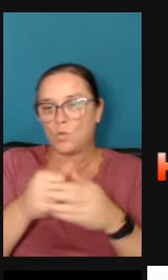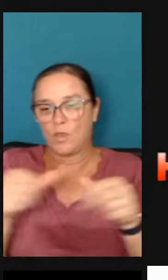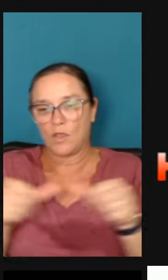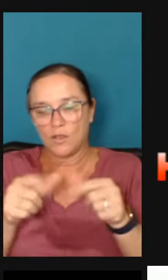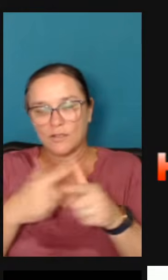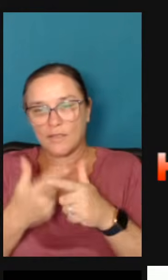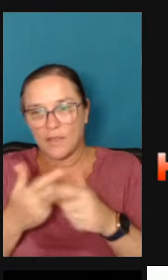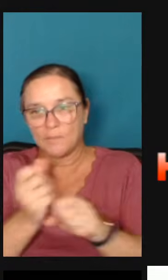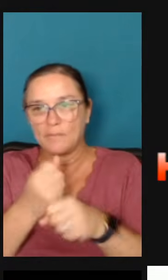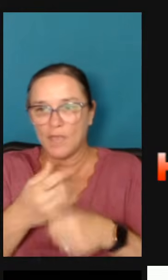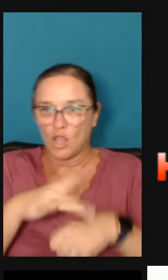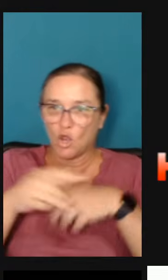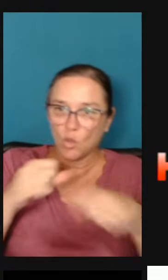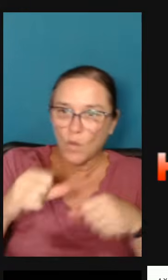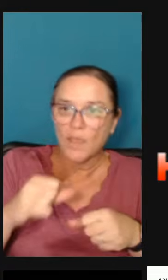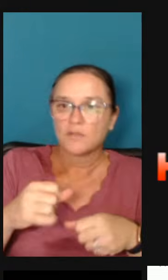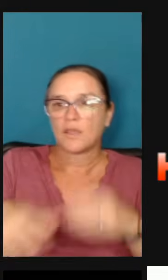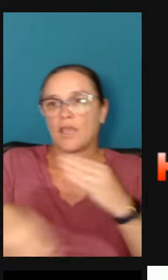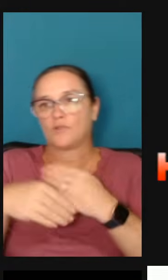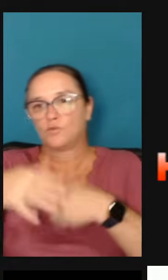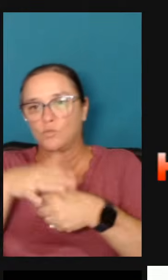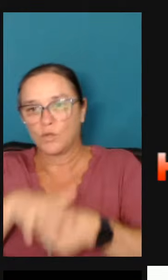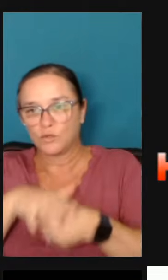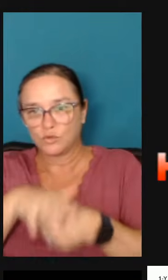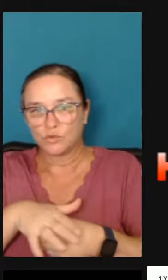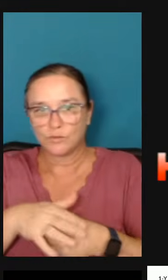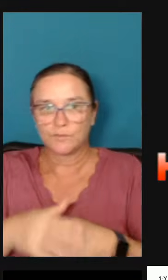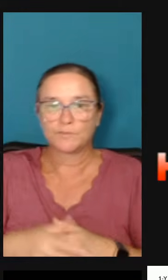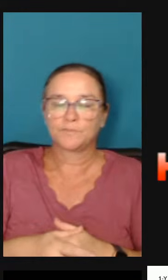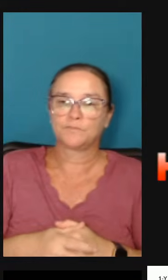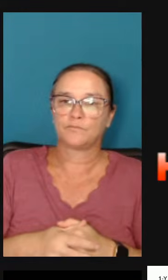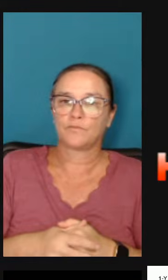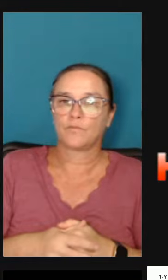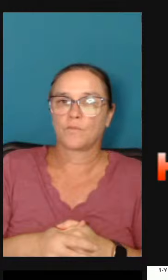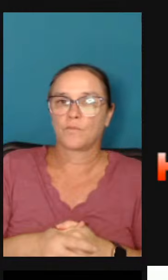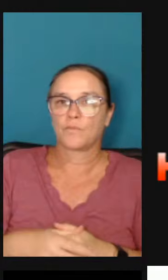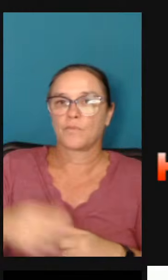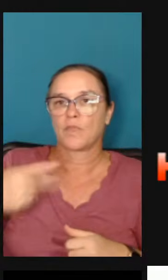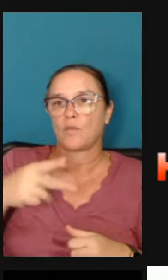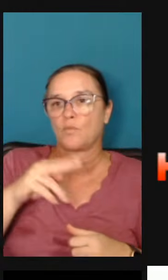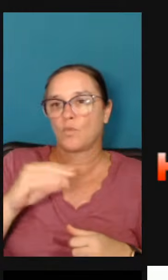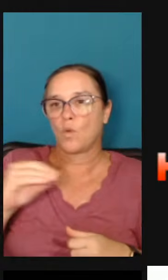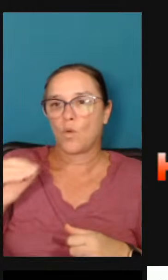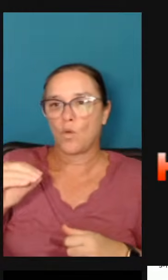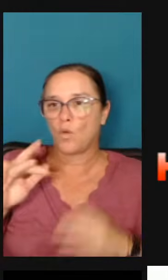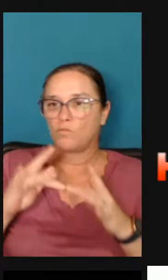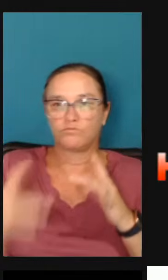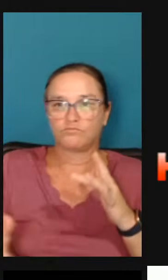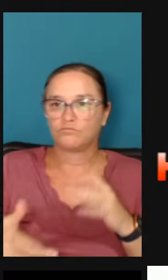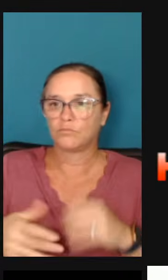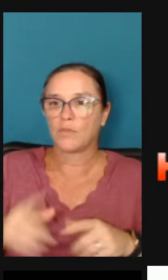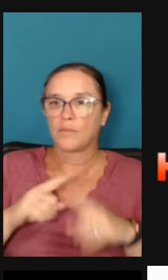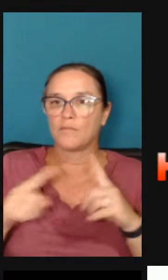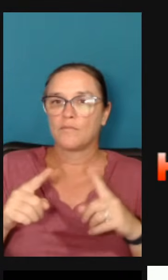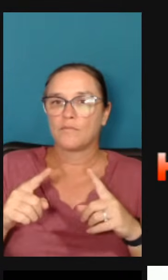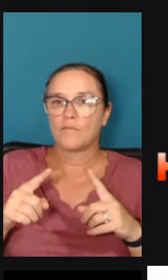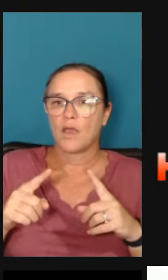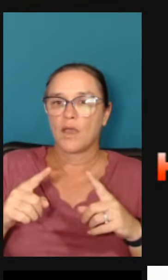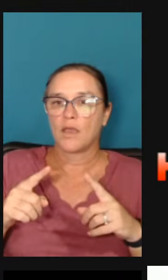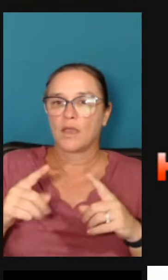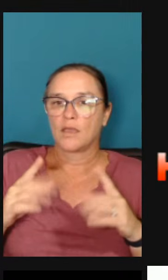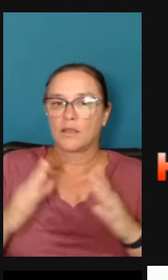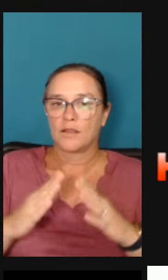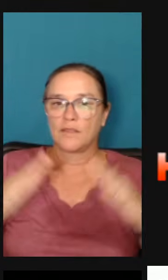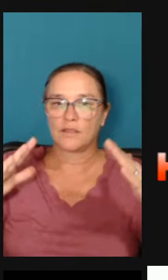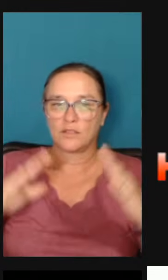and extra room underground there. Puʻuʻōʻō, we know is GPS is out, but the tilt is reassuringly flat